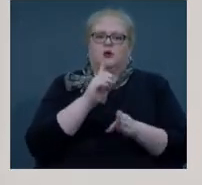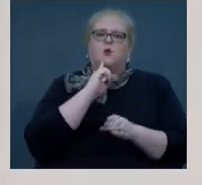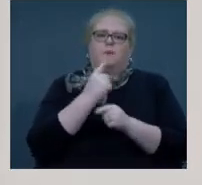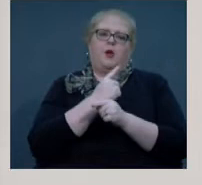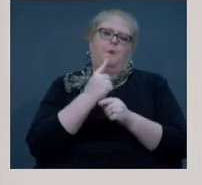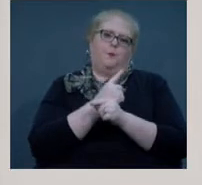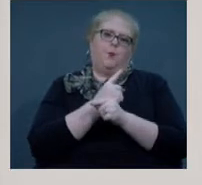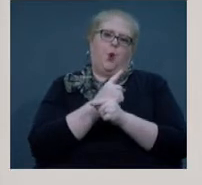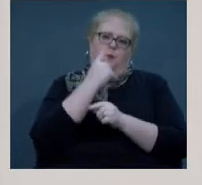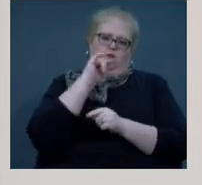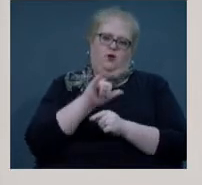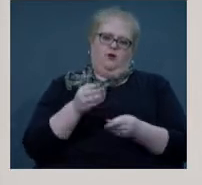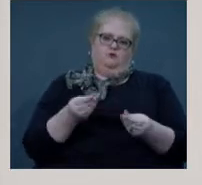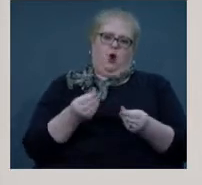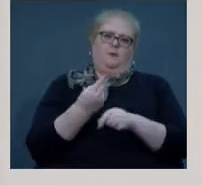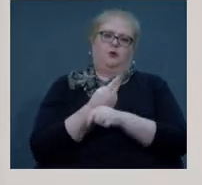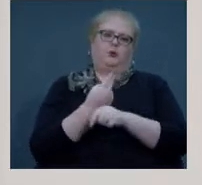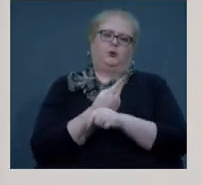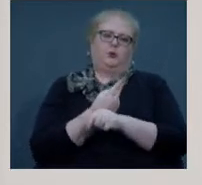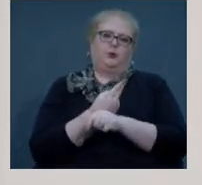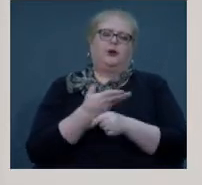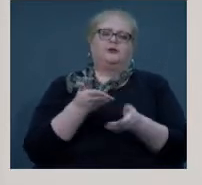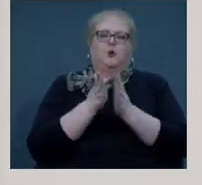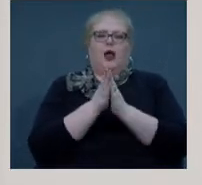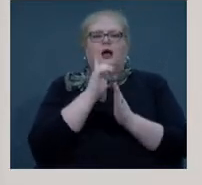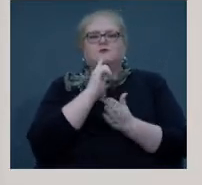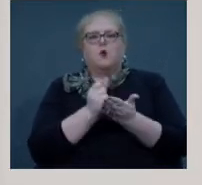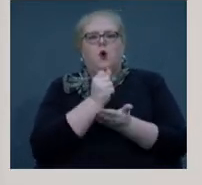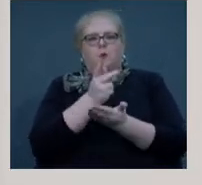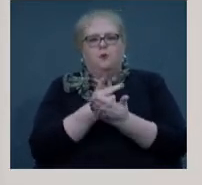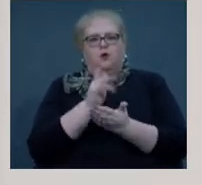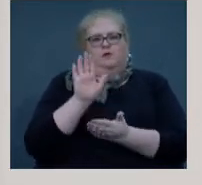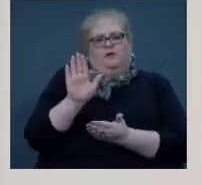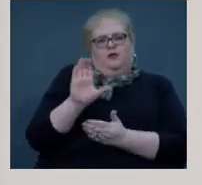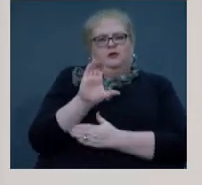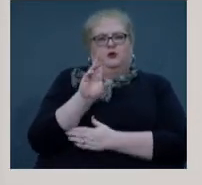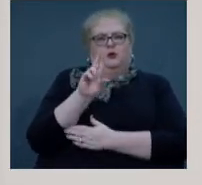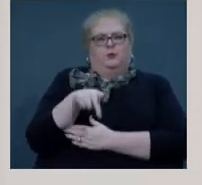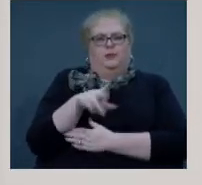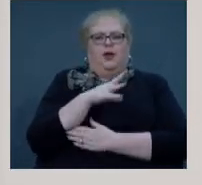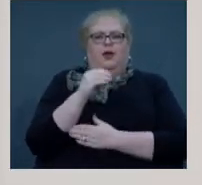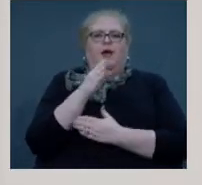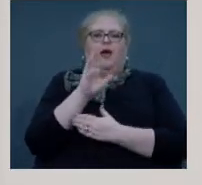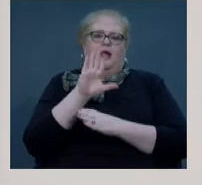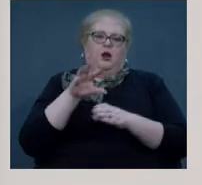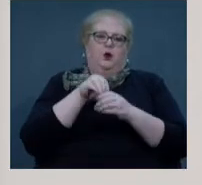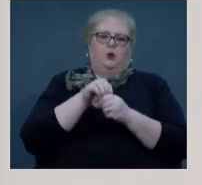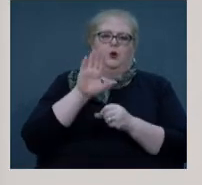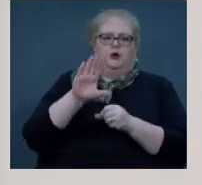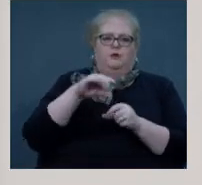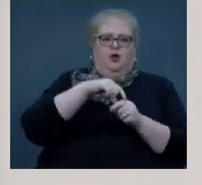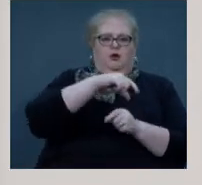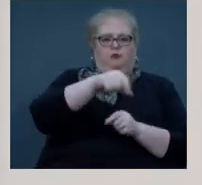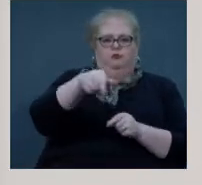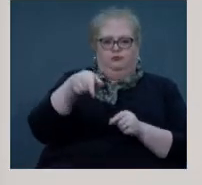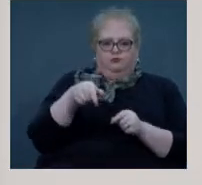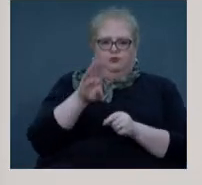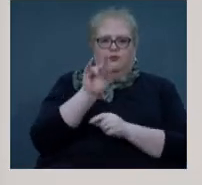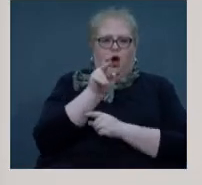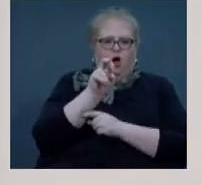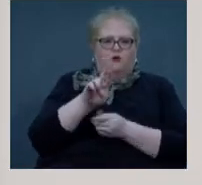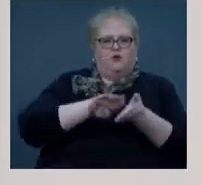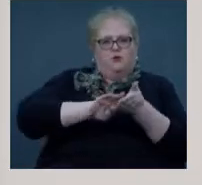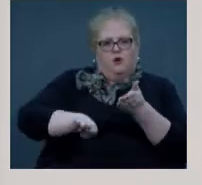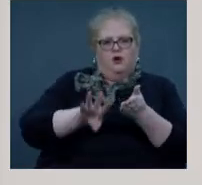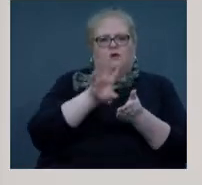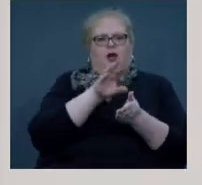for this property, and therefore recommends approval of the requested CUP, including buffer variance and waiver of right-of-way dedication for West 2nd Street,